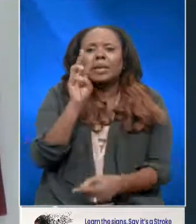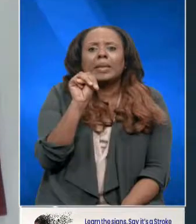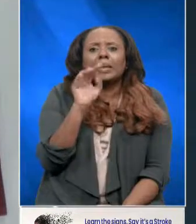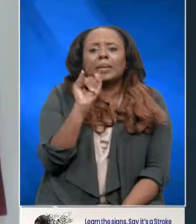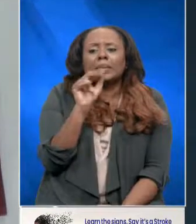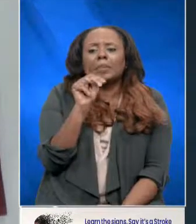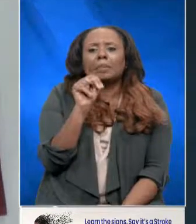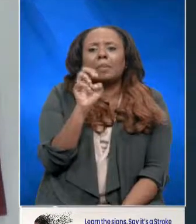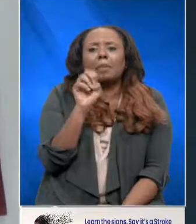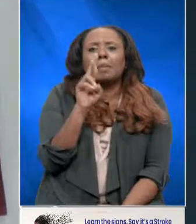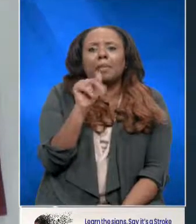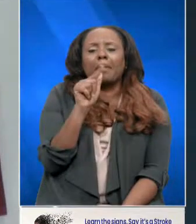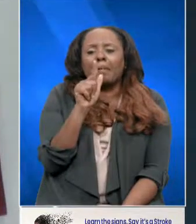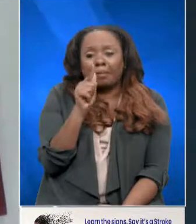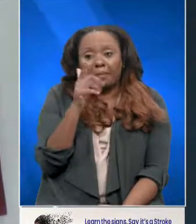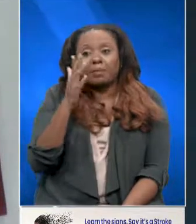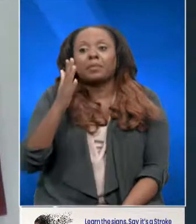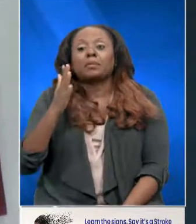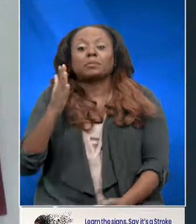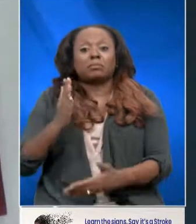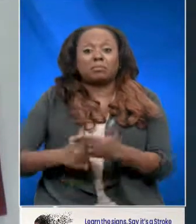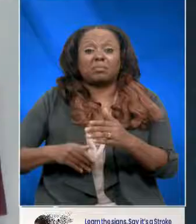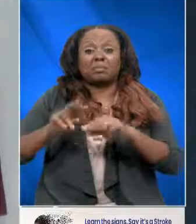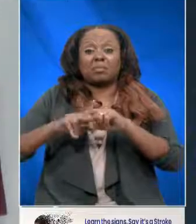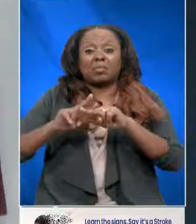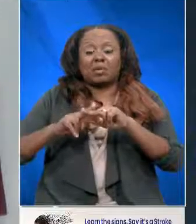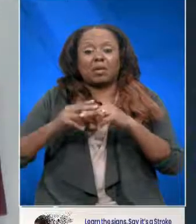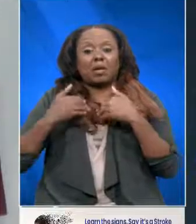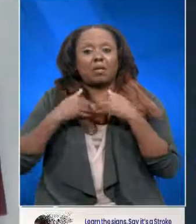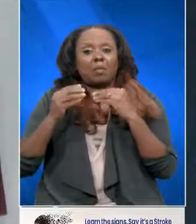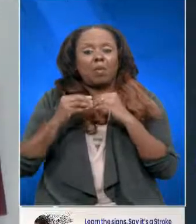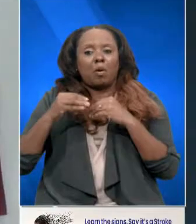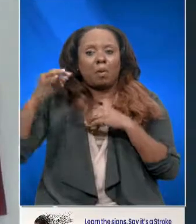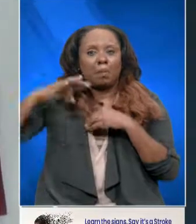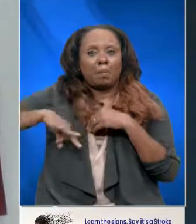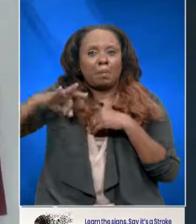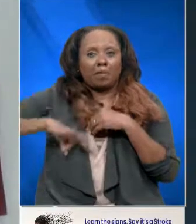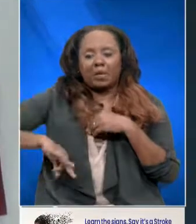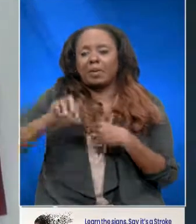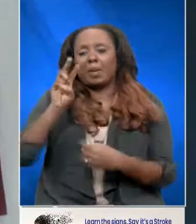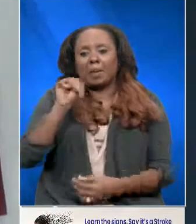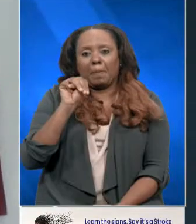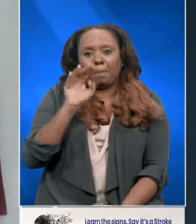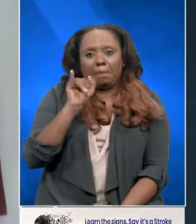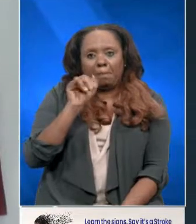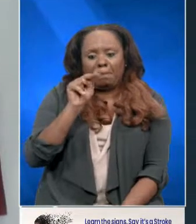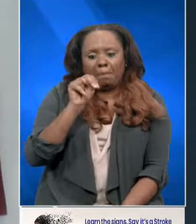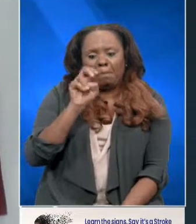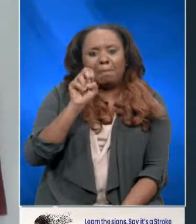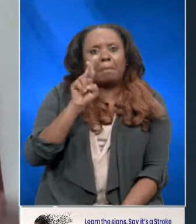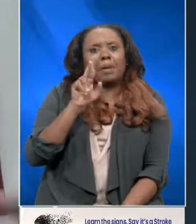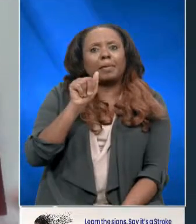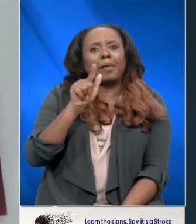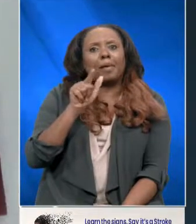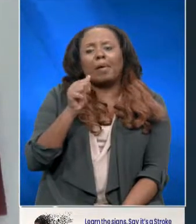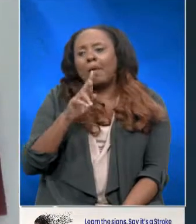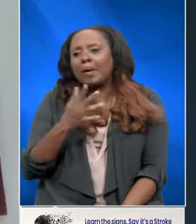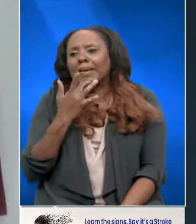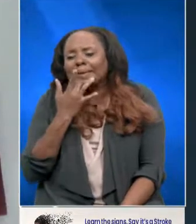certain areas might be higher in certain beneficial minerals or have a particular flavor profile.